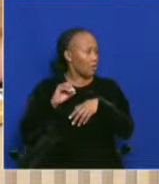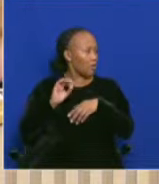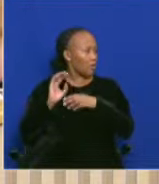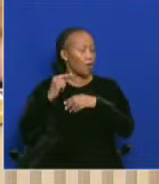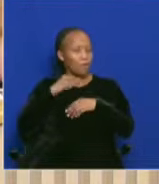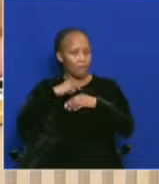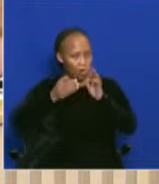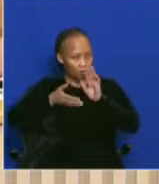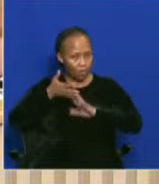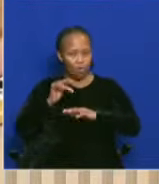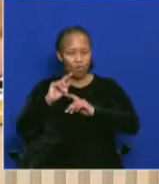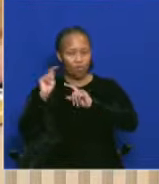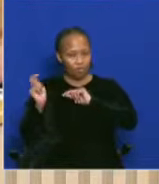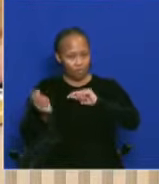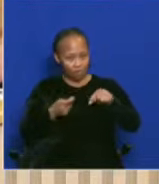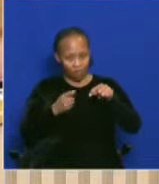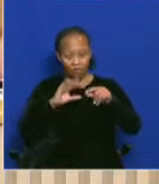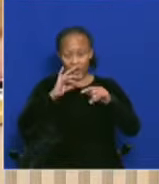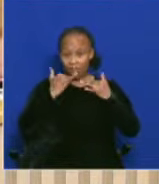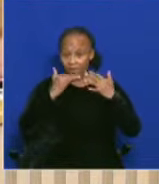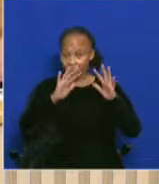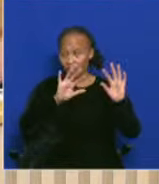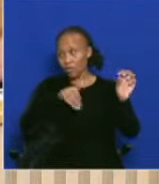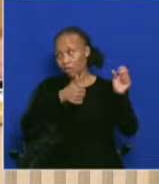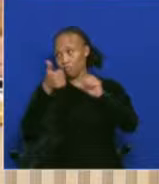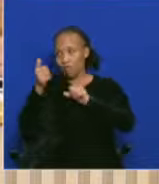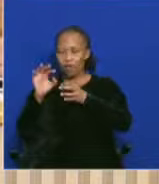conversation goes on from there.